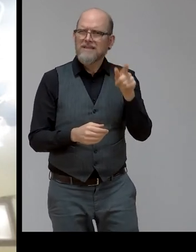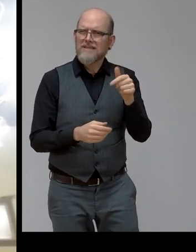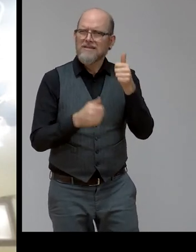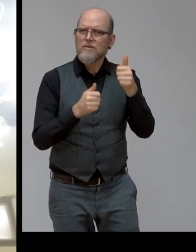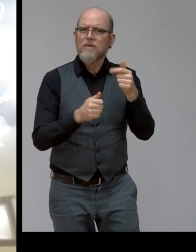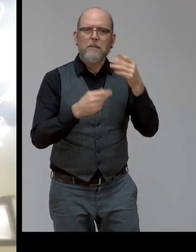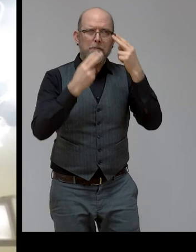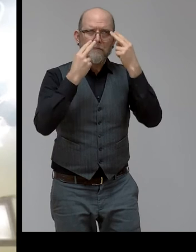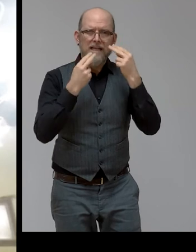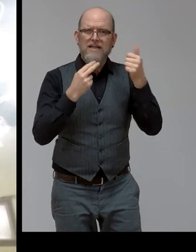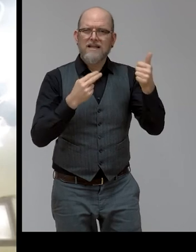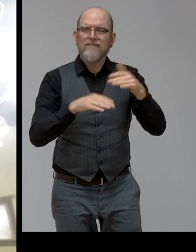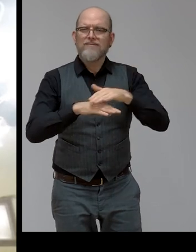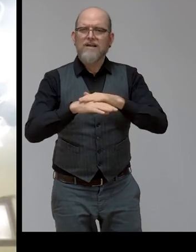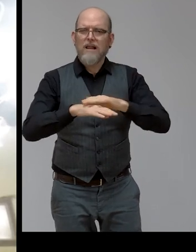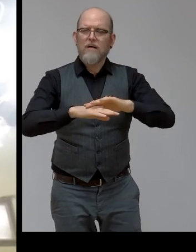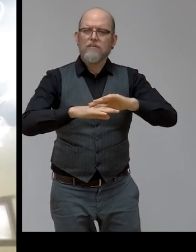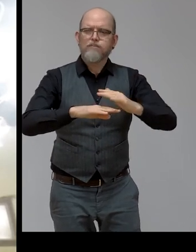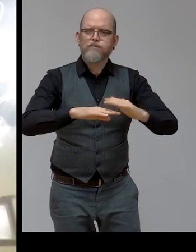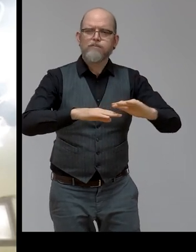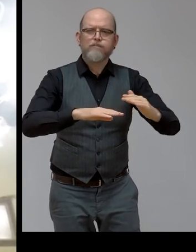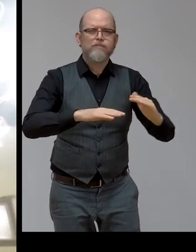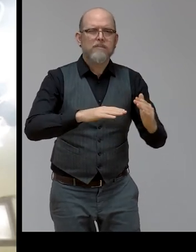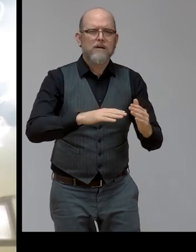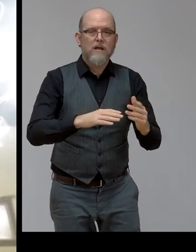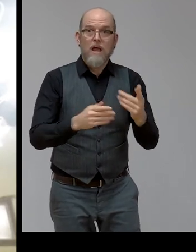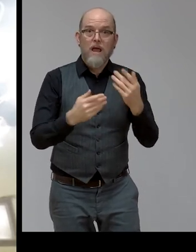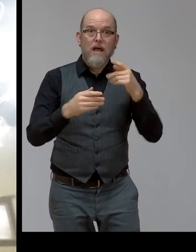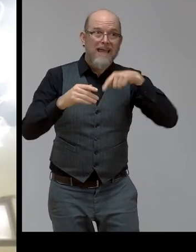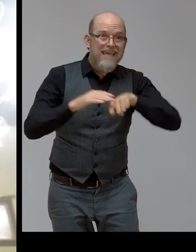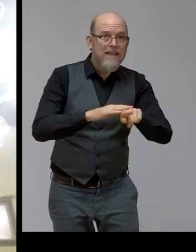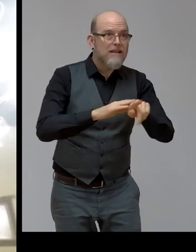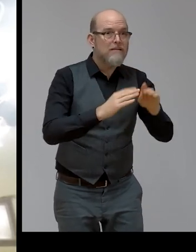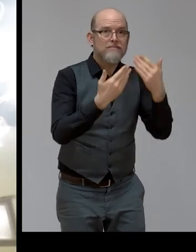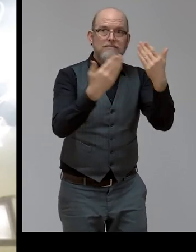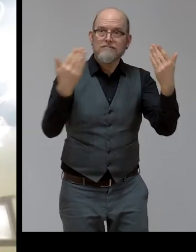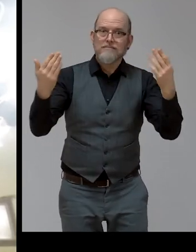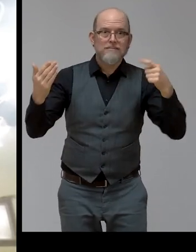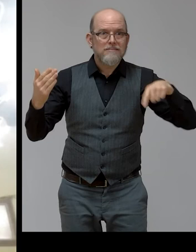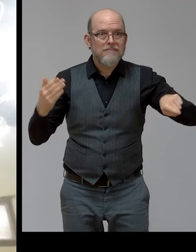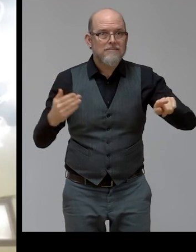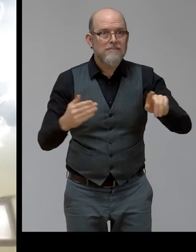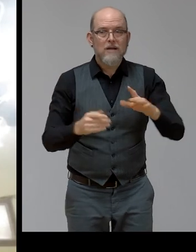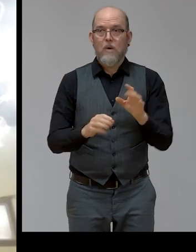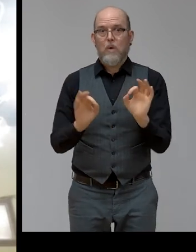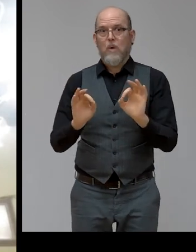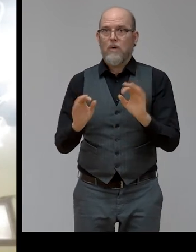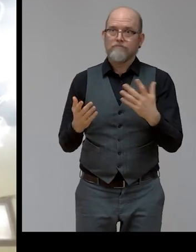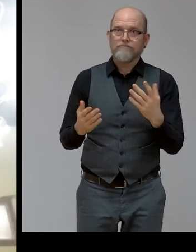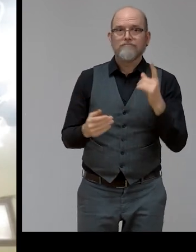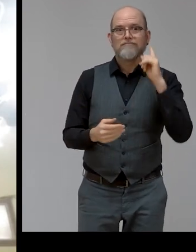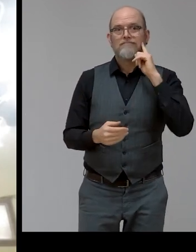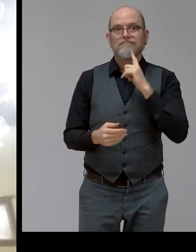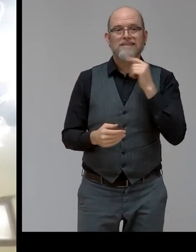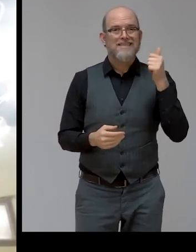blind people in the exhibition, you find deaf people, for example, that want to try to be blind.